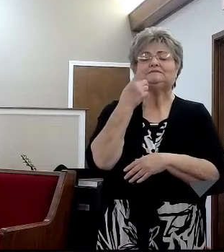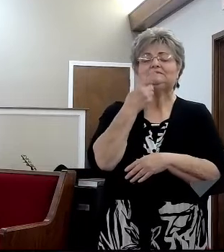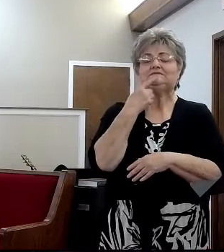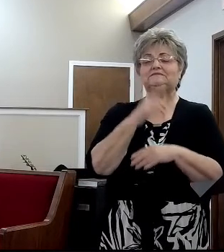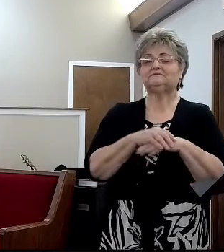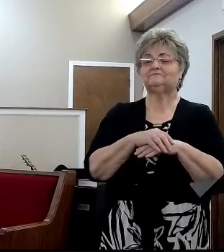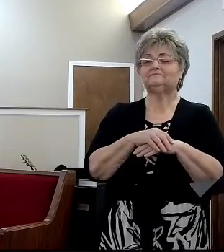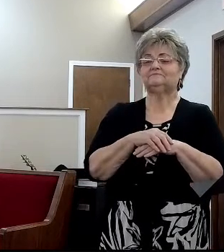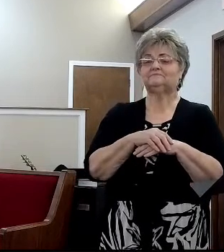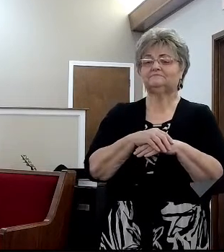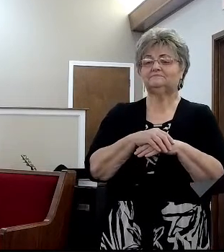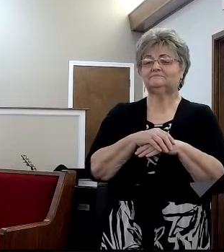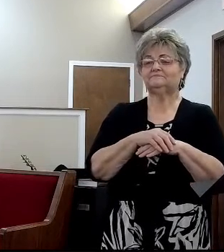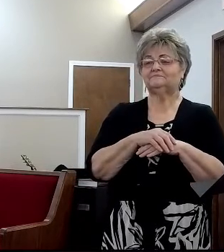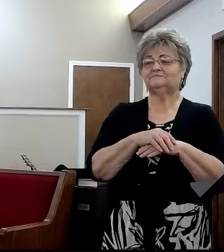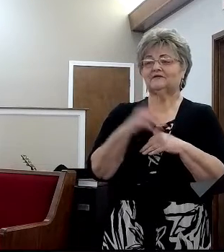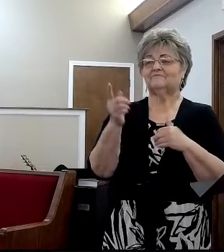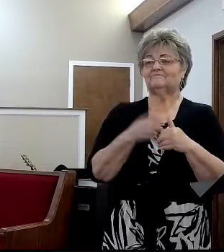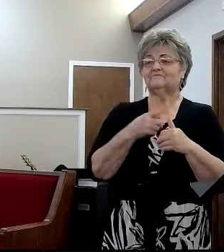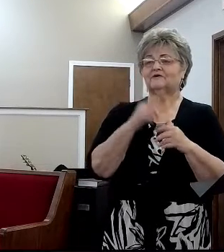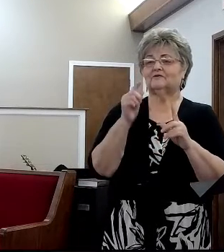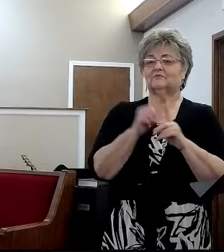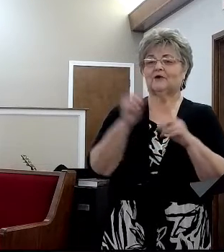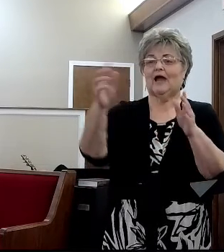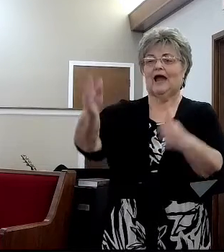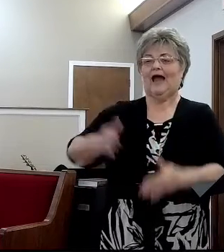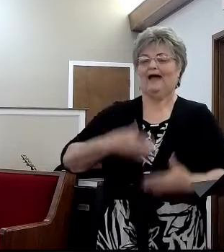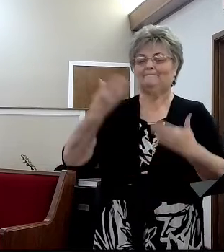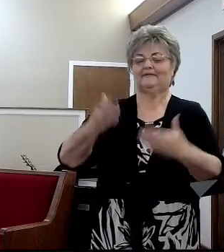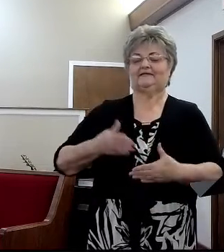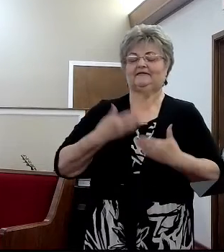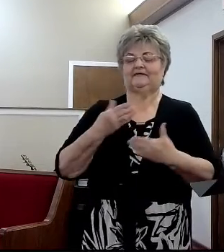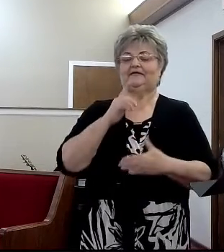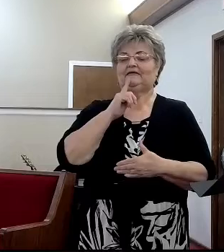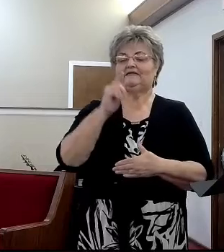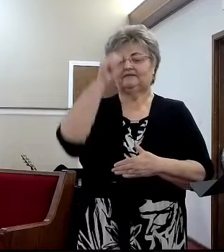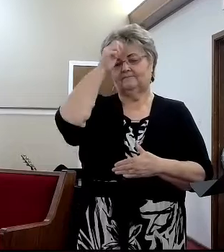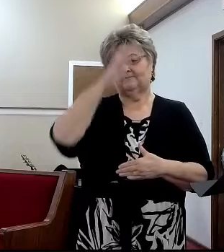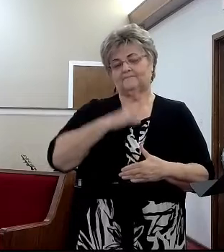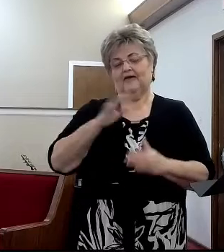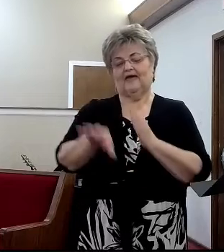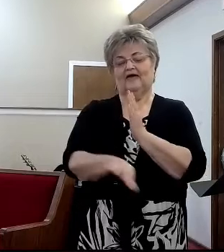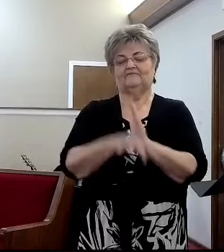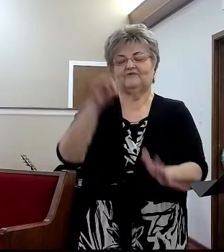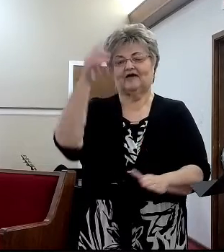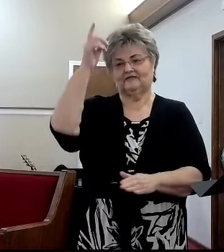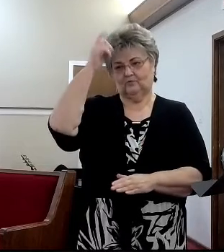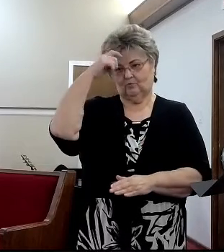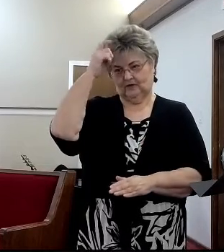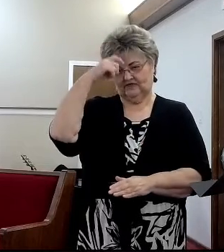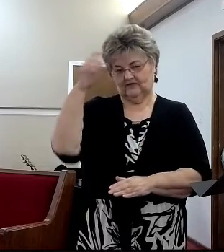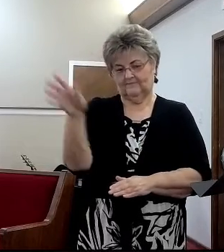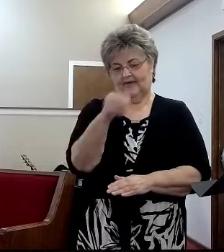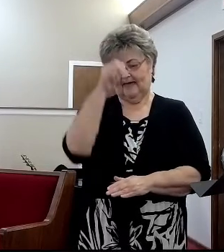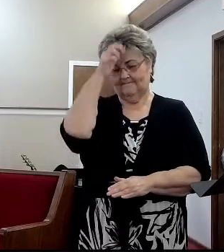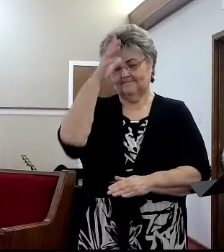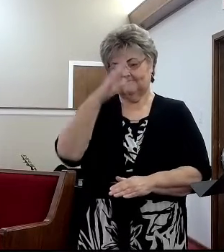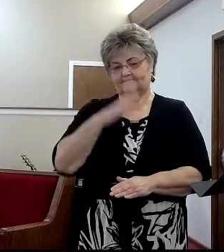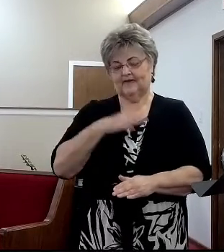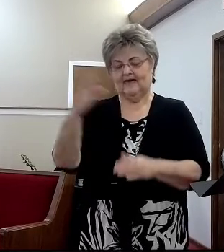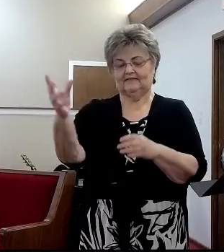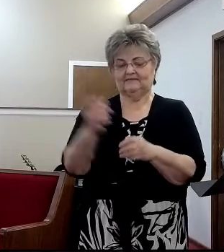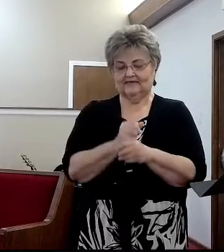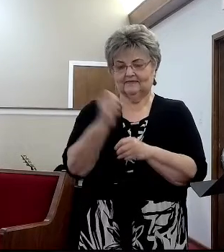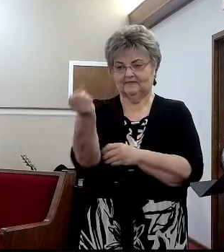to see anybody? What's the first word? Happy. Happy is the man that findeth wisdom, and the man that